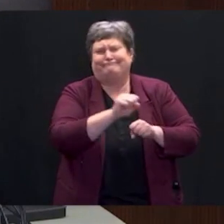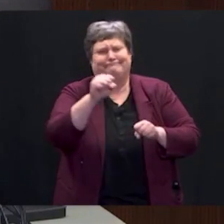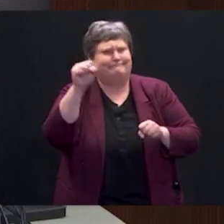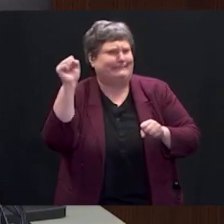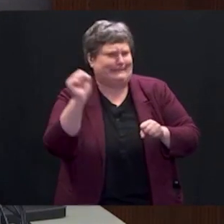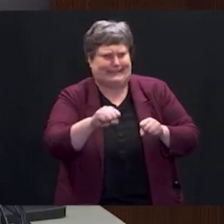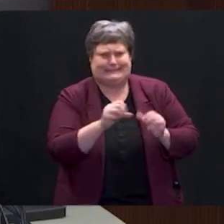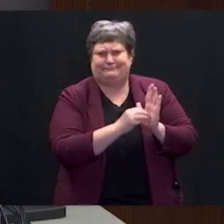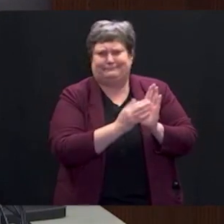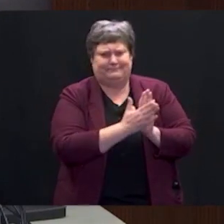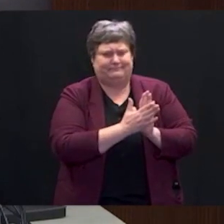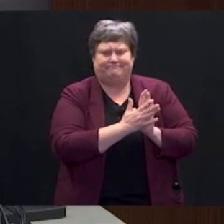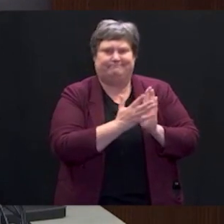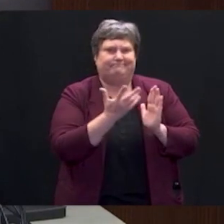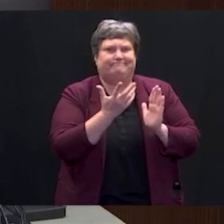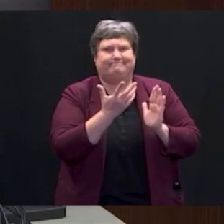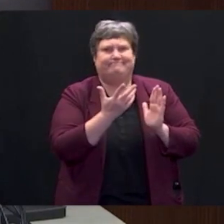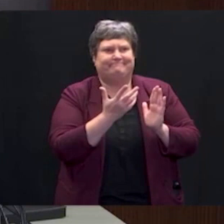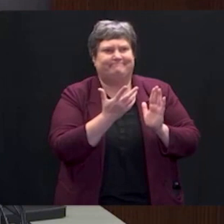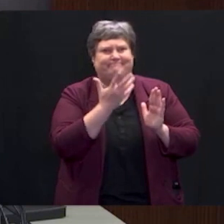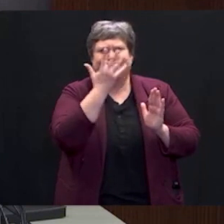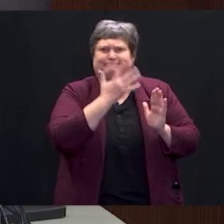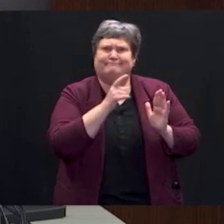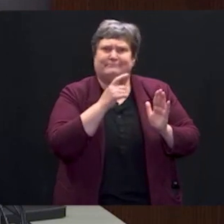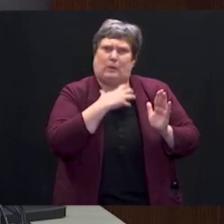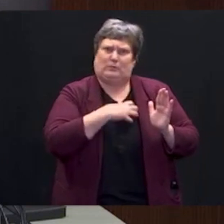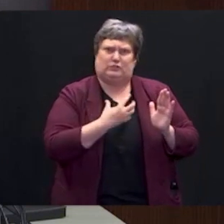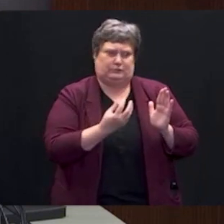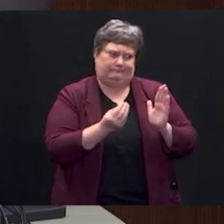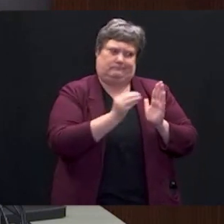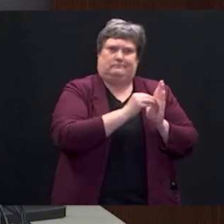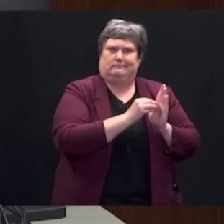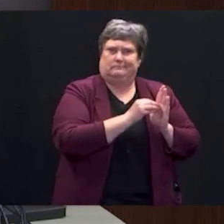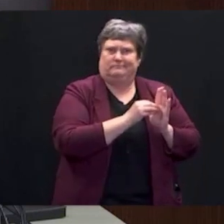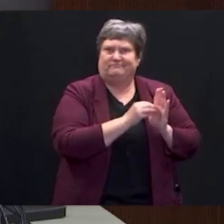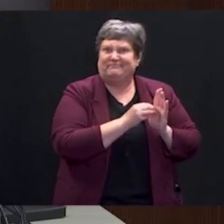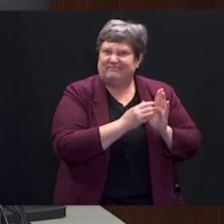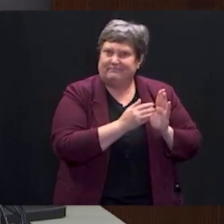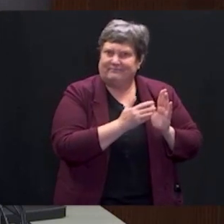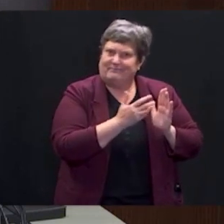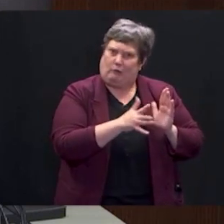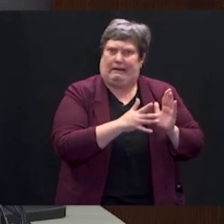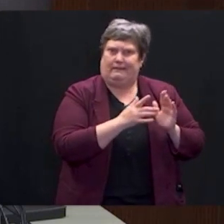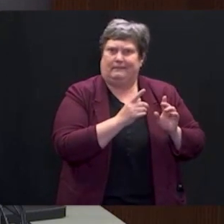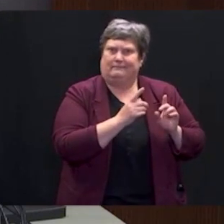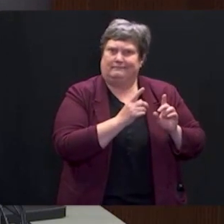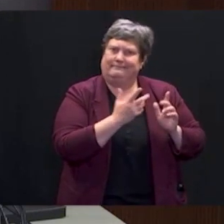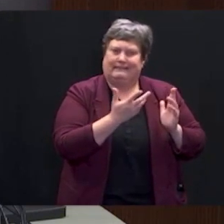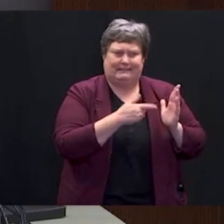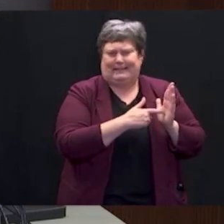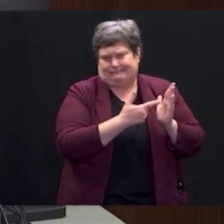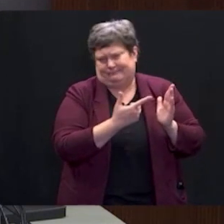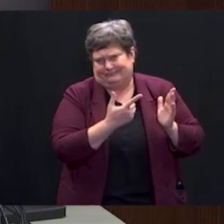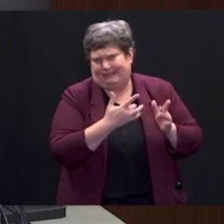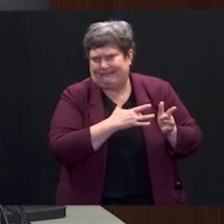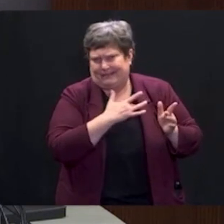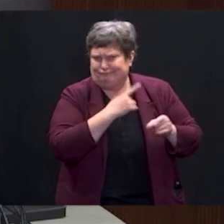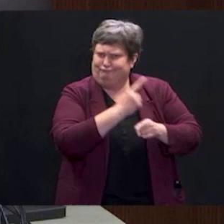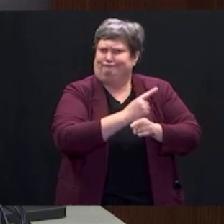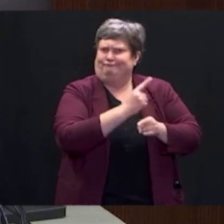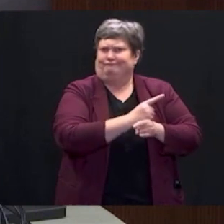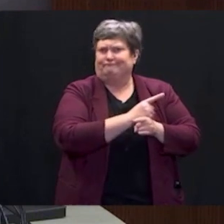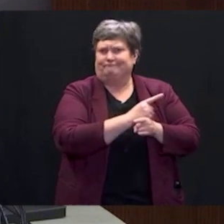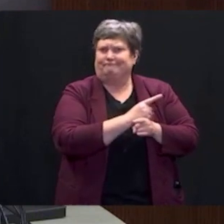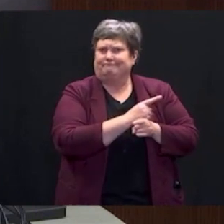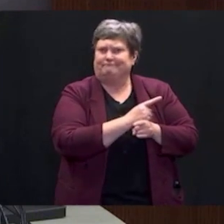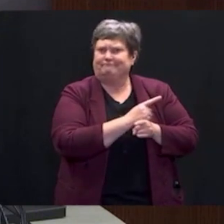have this in here. It's too bad it wasn't in the legislation previous, because it definitely makes sense to make sure